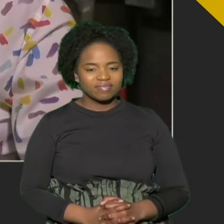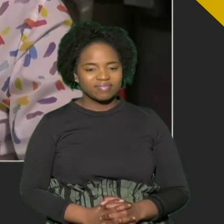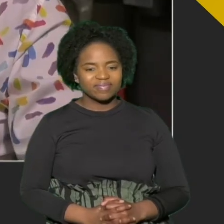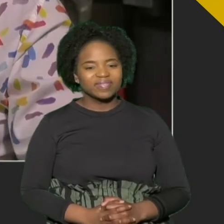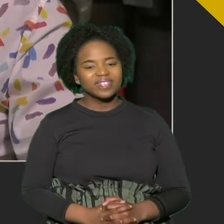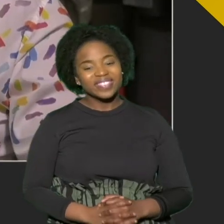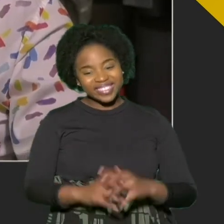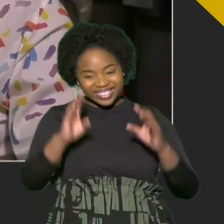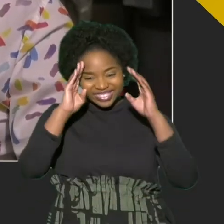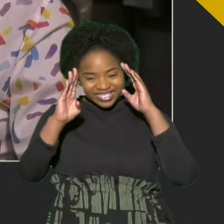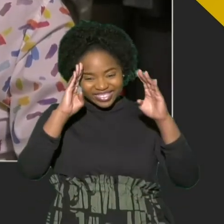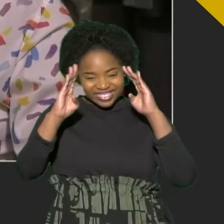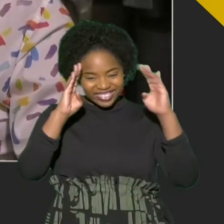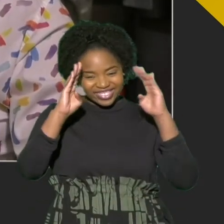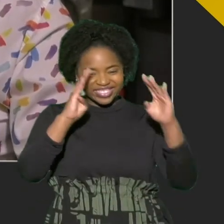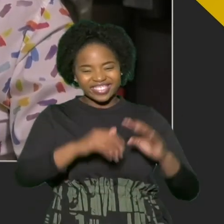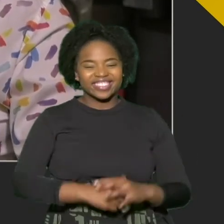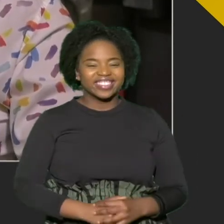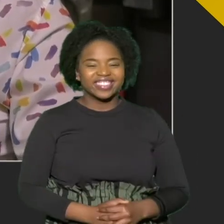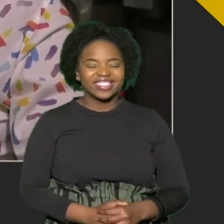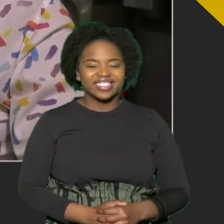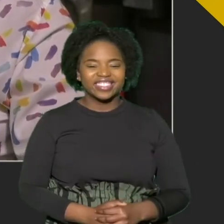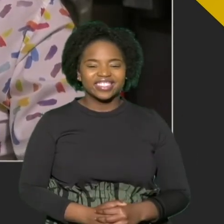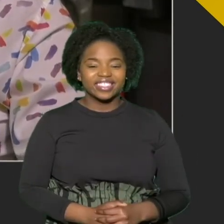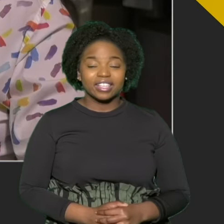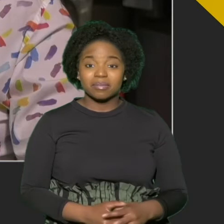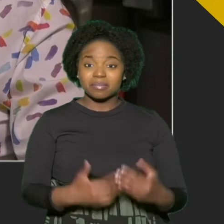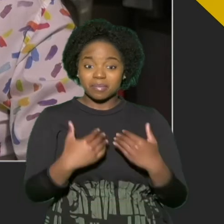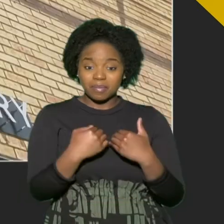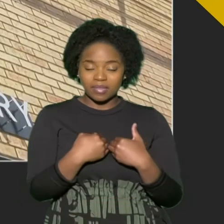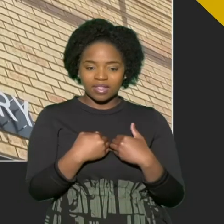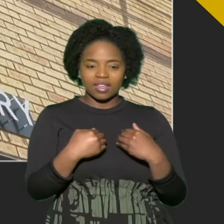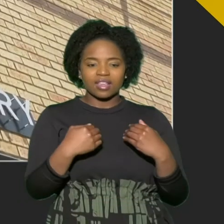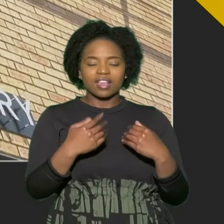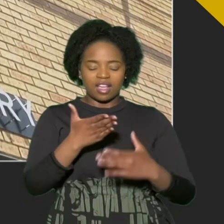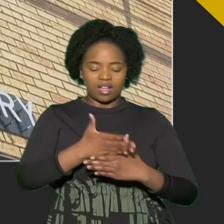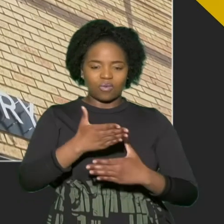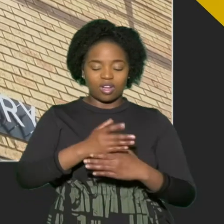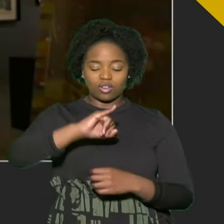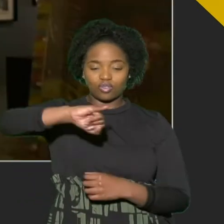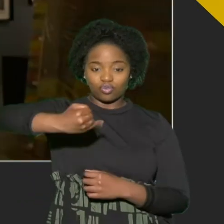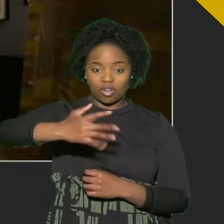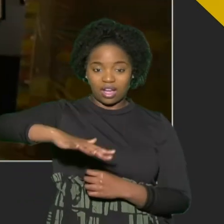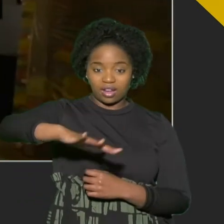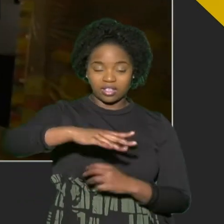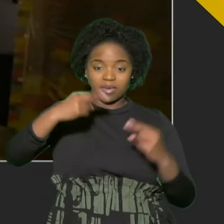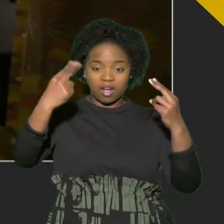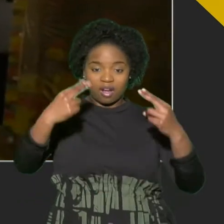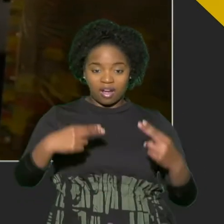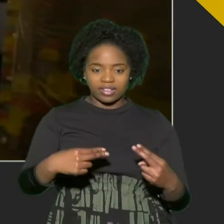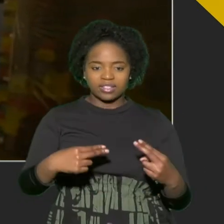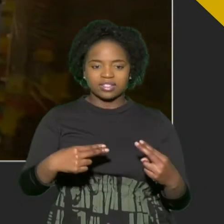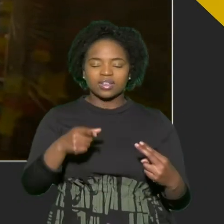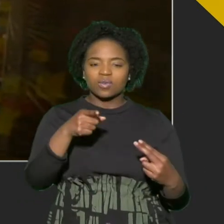Hi, my name is Tyron Selman. I'm the owner of Art Eye Gallery in Johannesburg. We're a vibrant